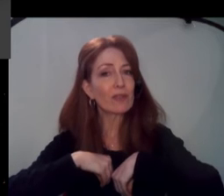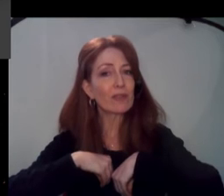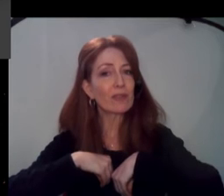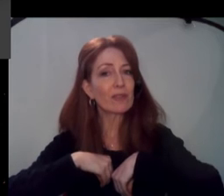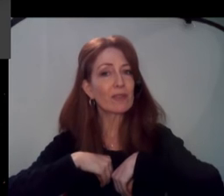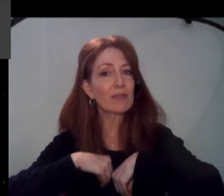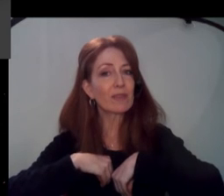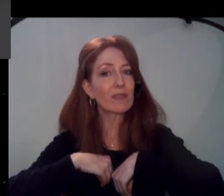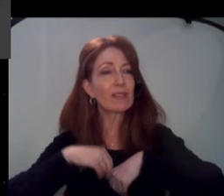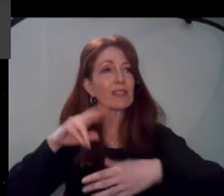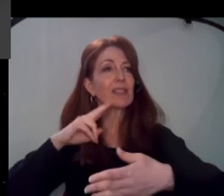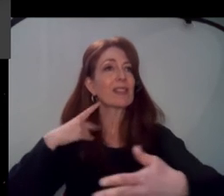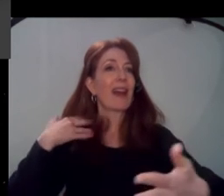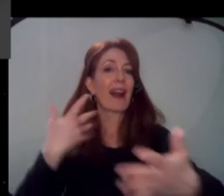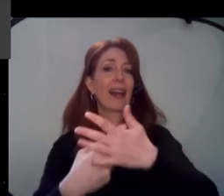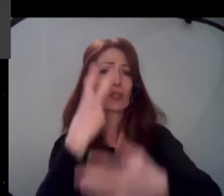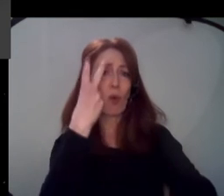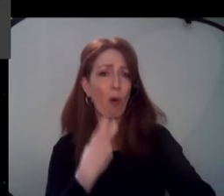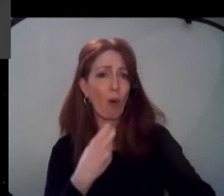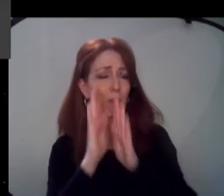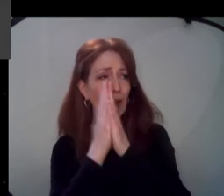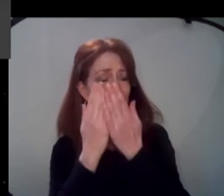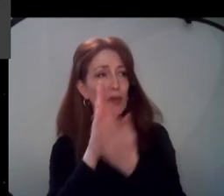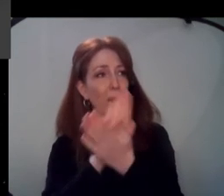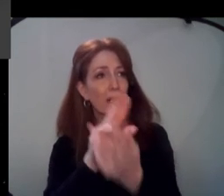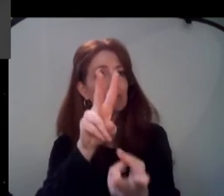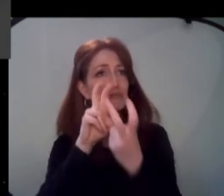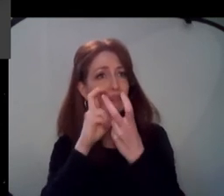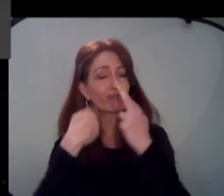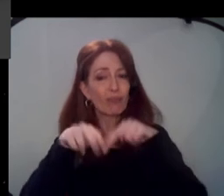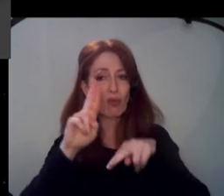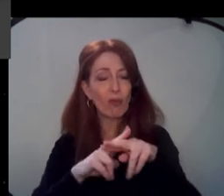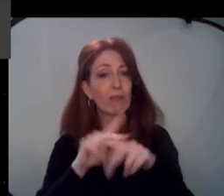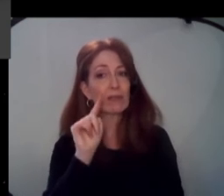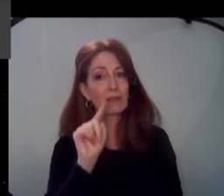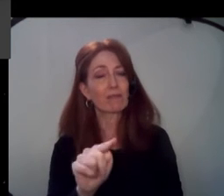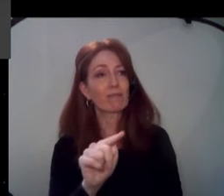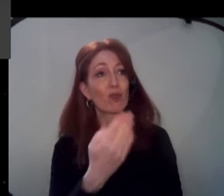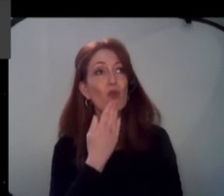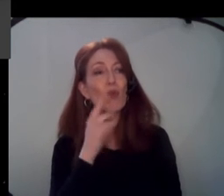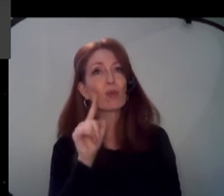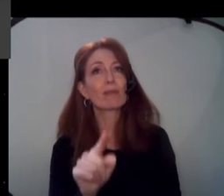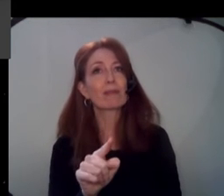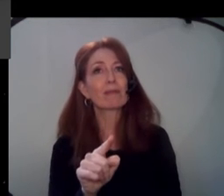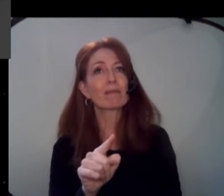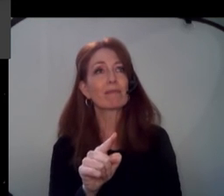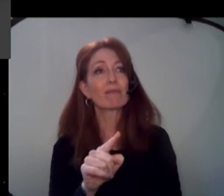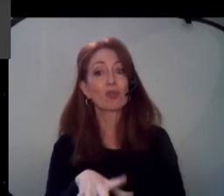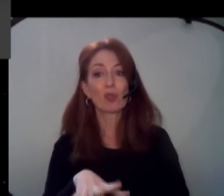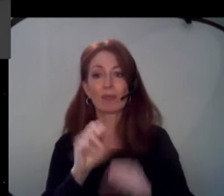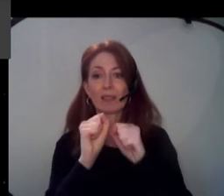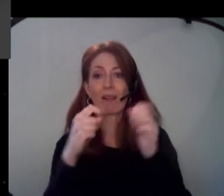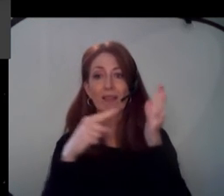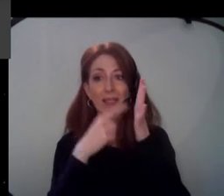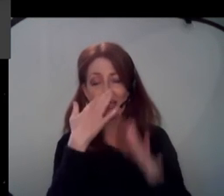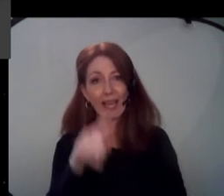literature. She is really able to pick up on the references. And she has gone from somebody who, when in her teens, at the point of the trial,